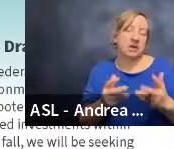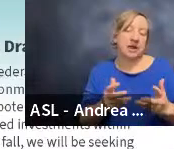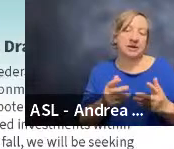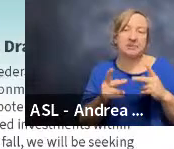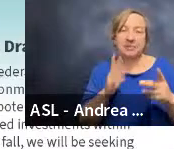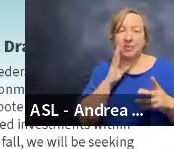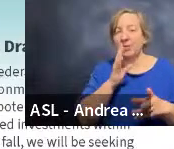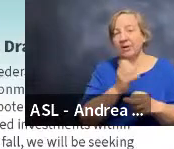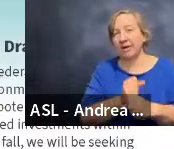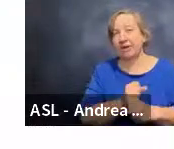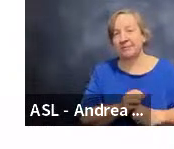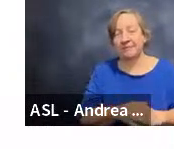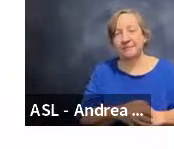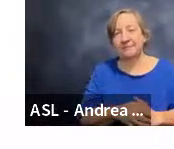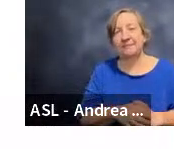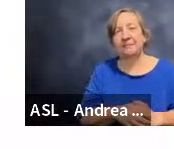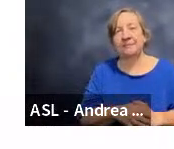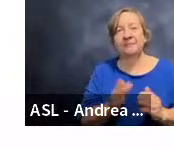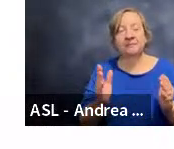Next slide.